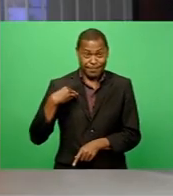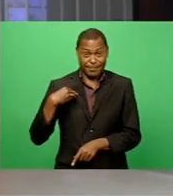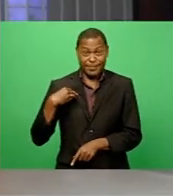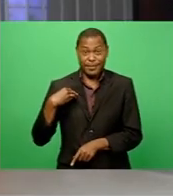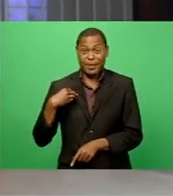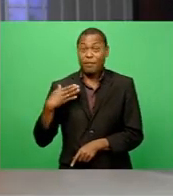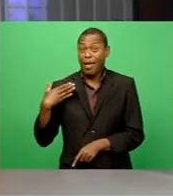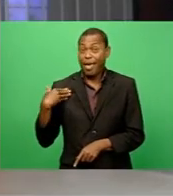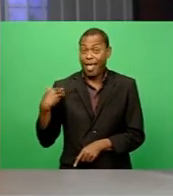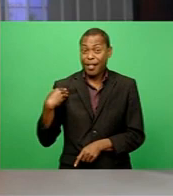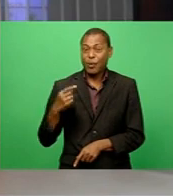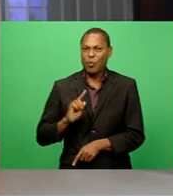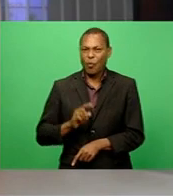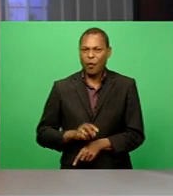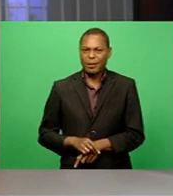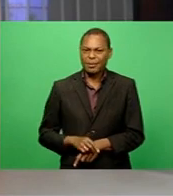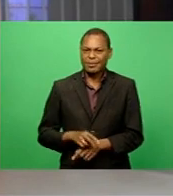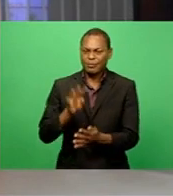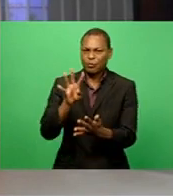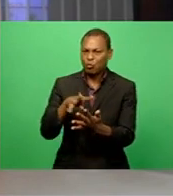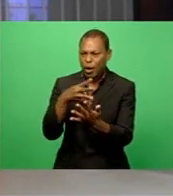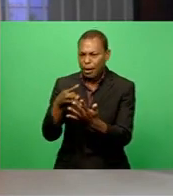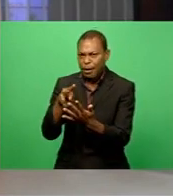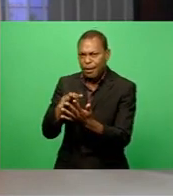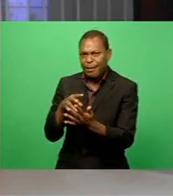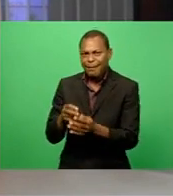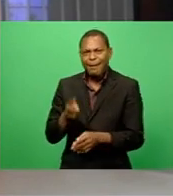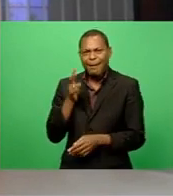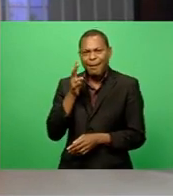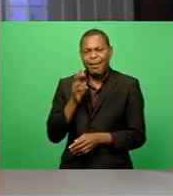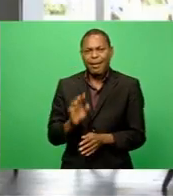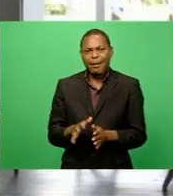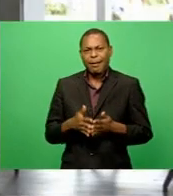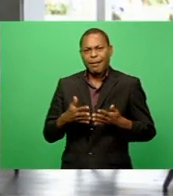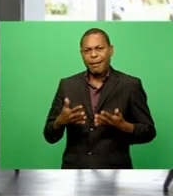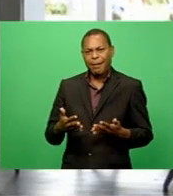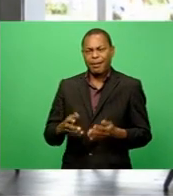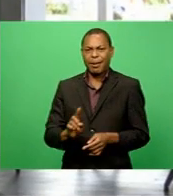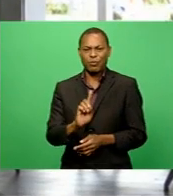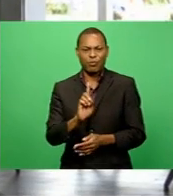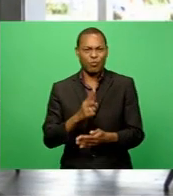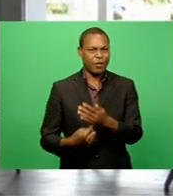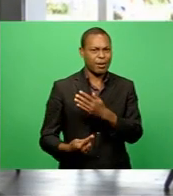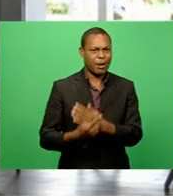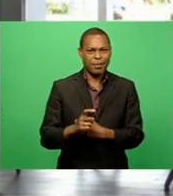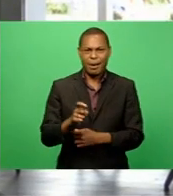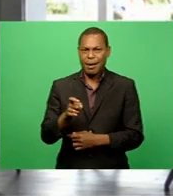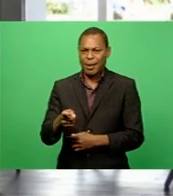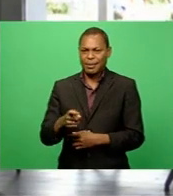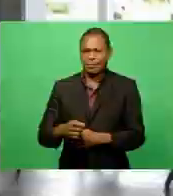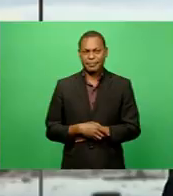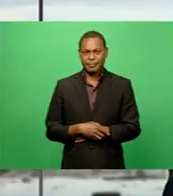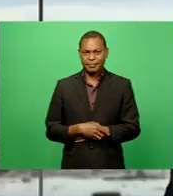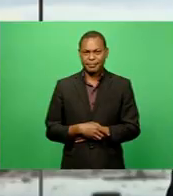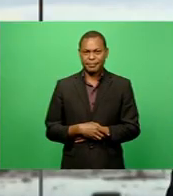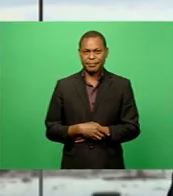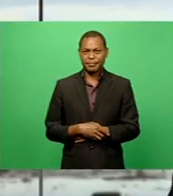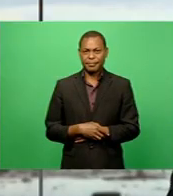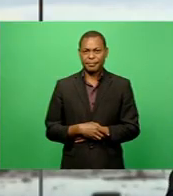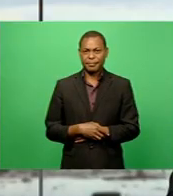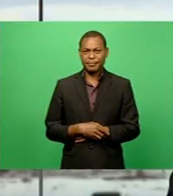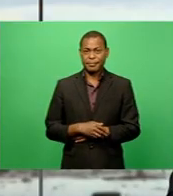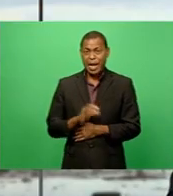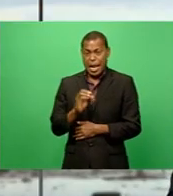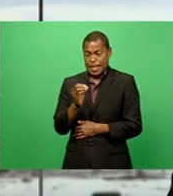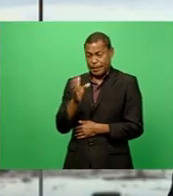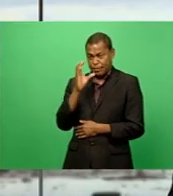review of its border quarantine processes. The situation will be reviewed during this period and may be extended. A slew of countries